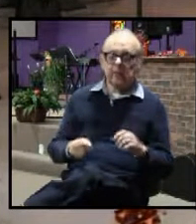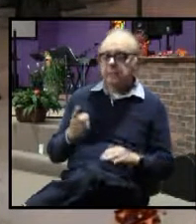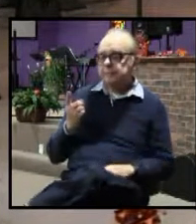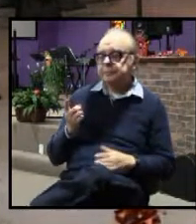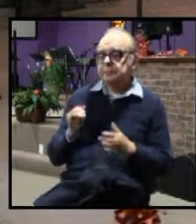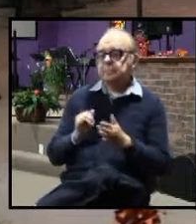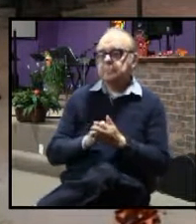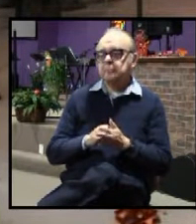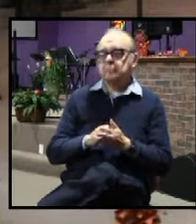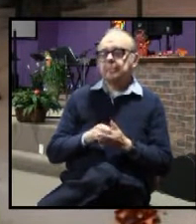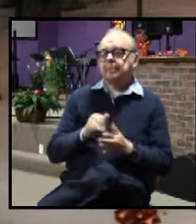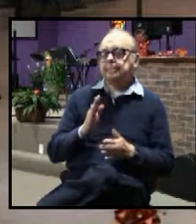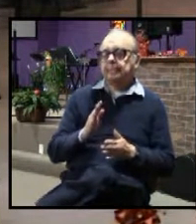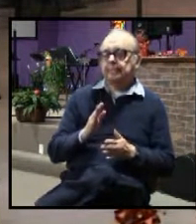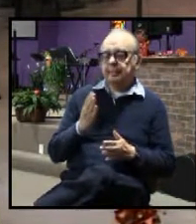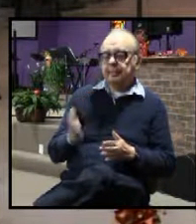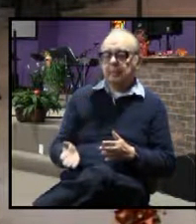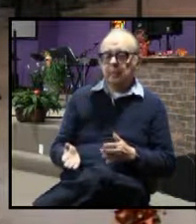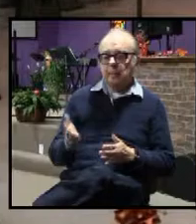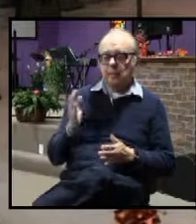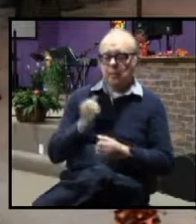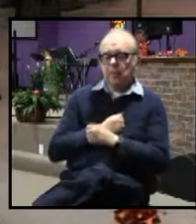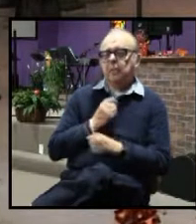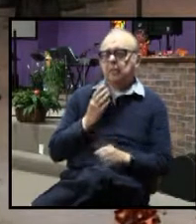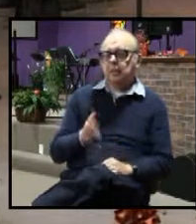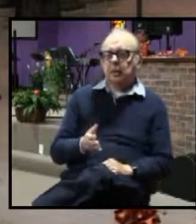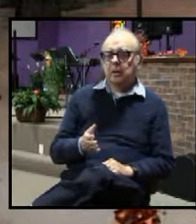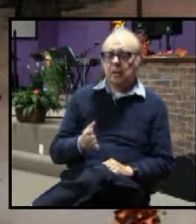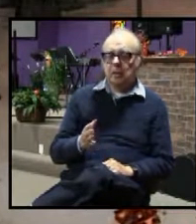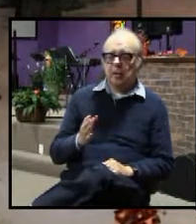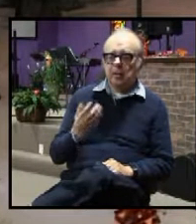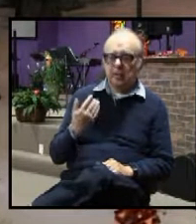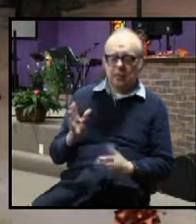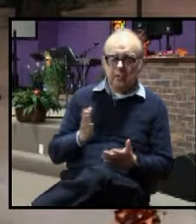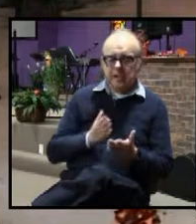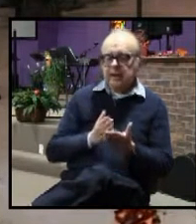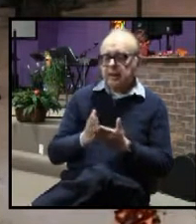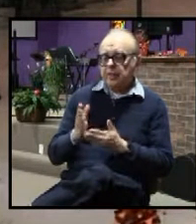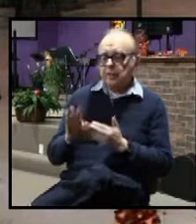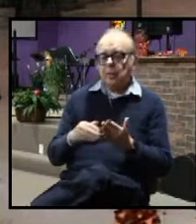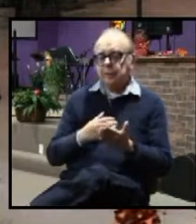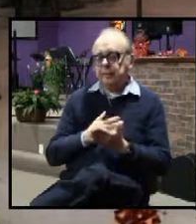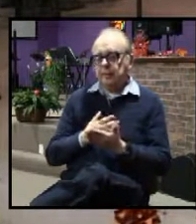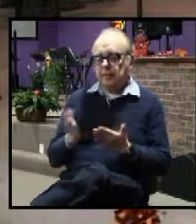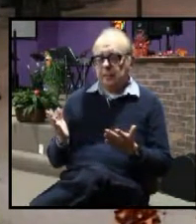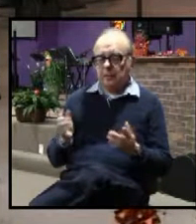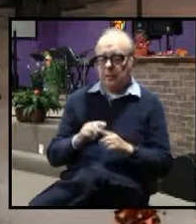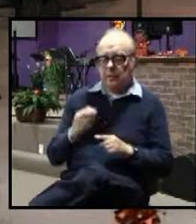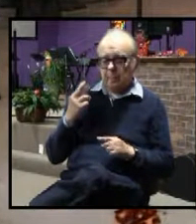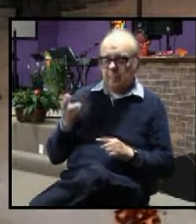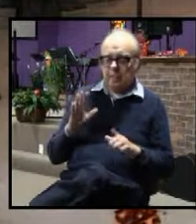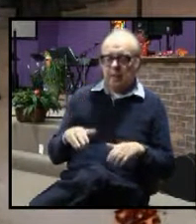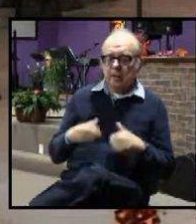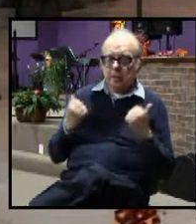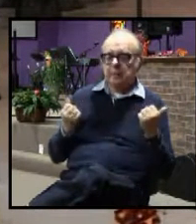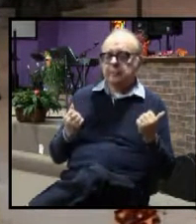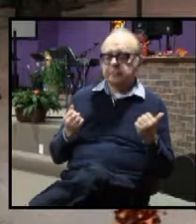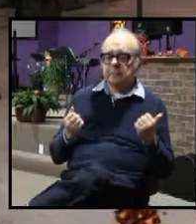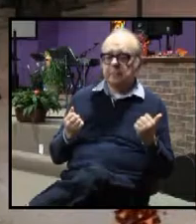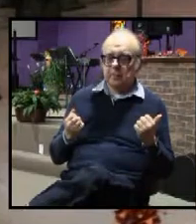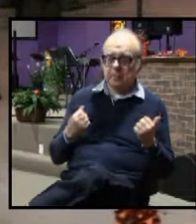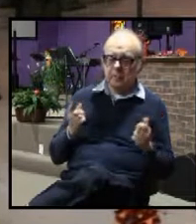What you need to understand is that God is there to love you, wants to get you through this. The purpose in your